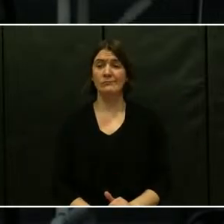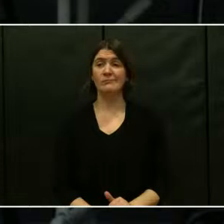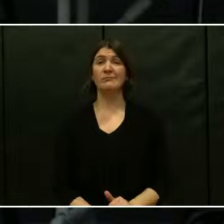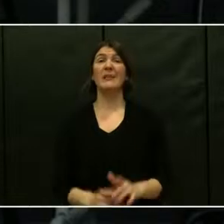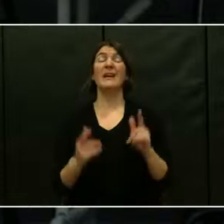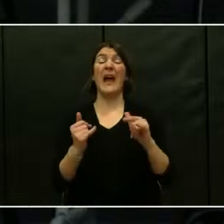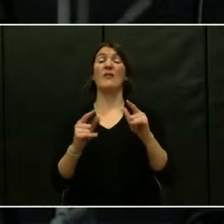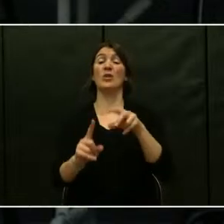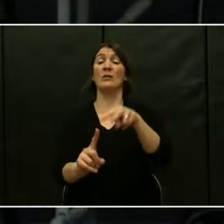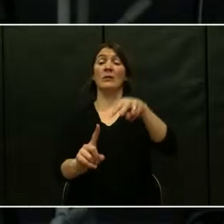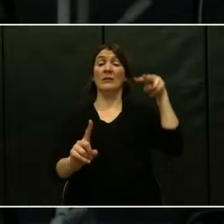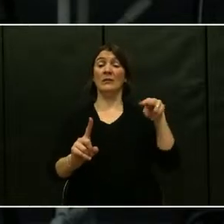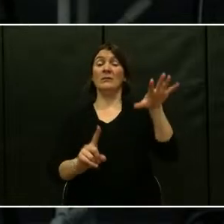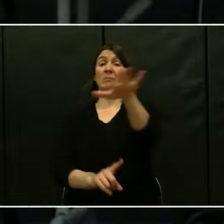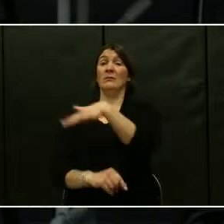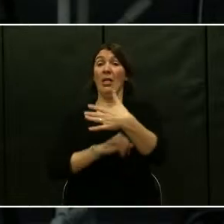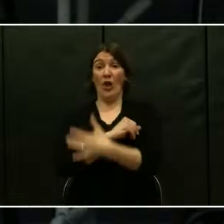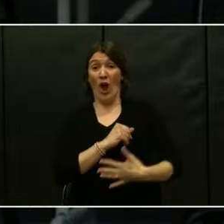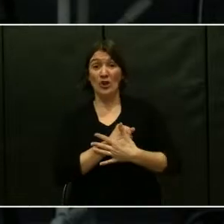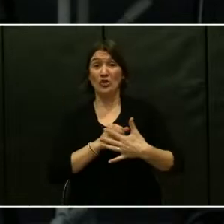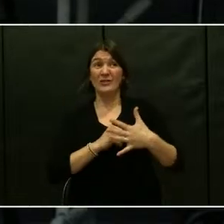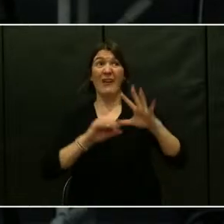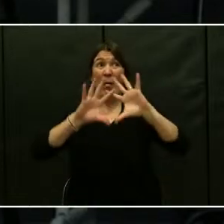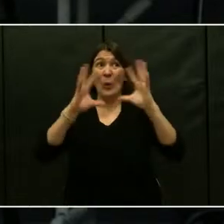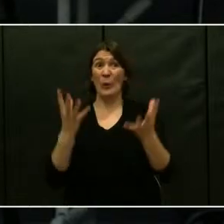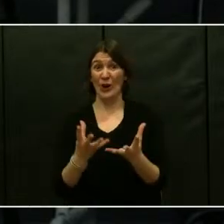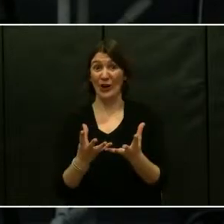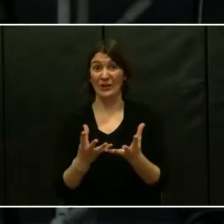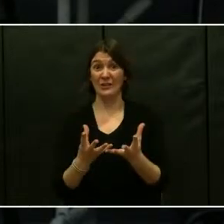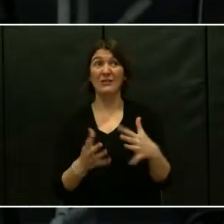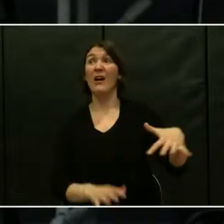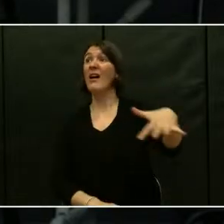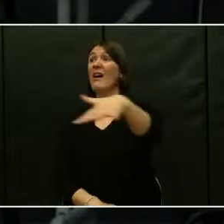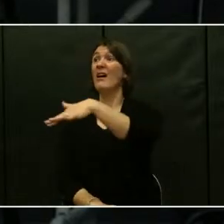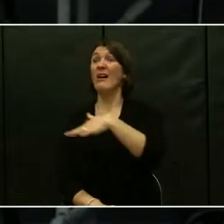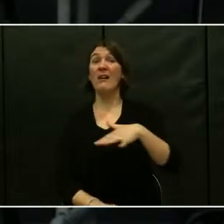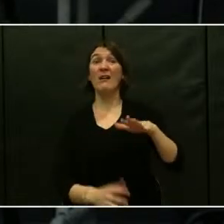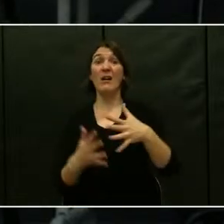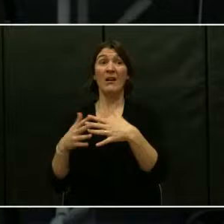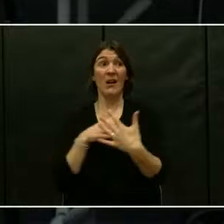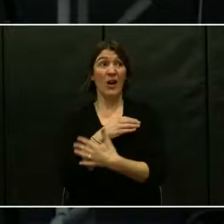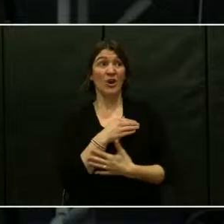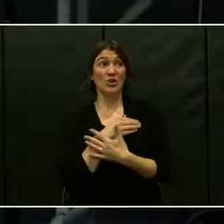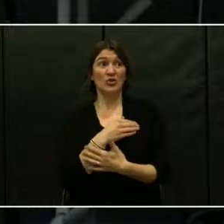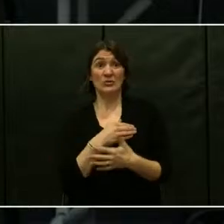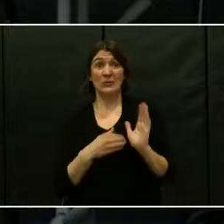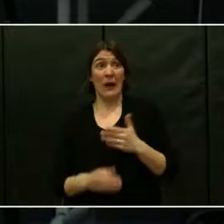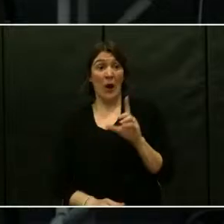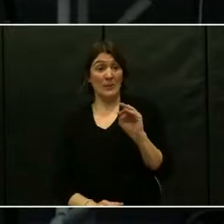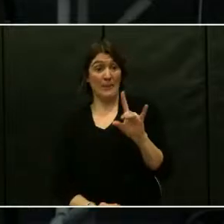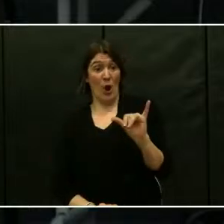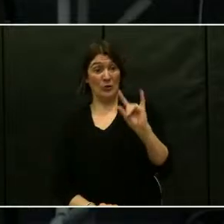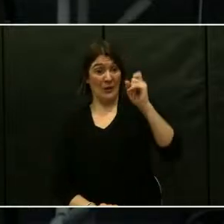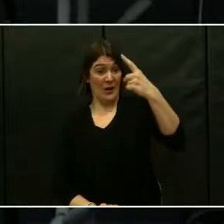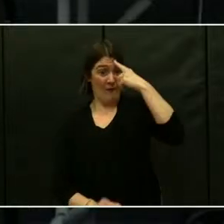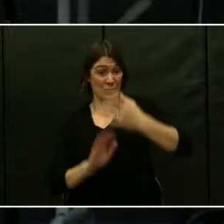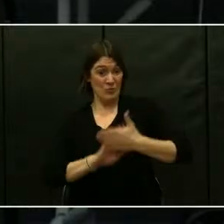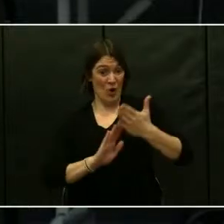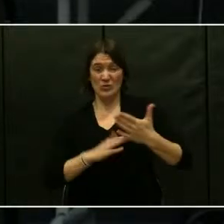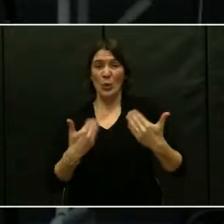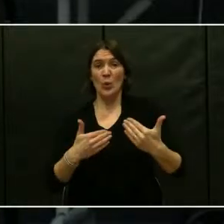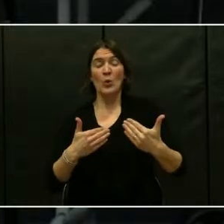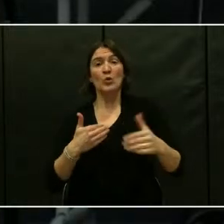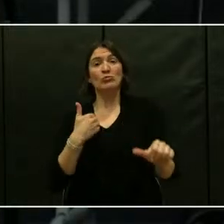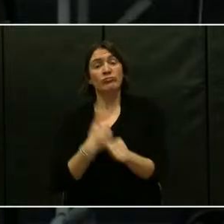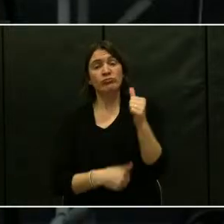country and our world all around us democracy is in danger authoritarian and